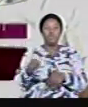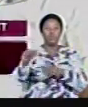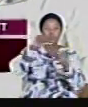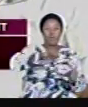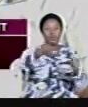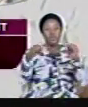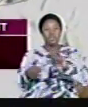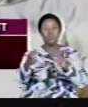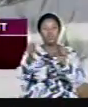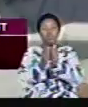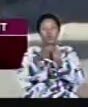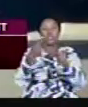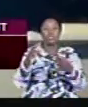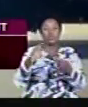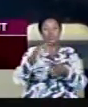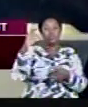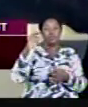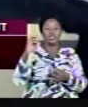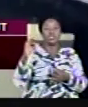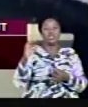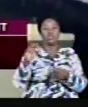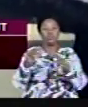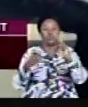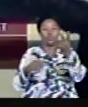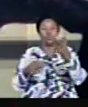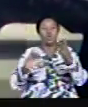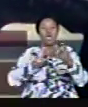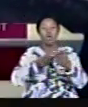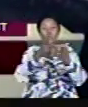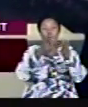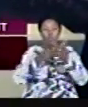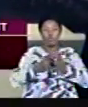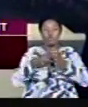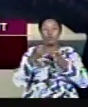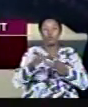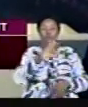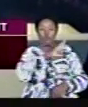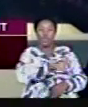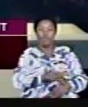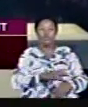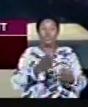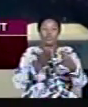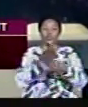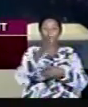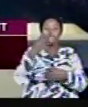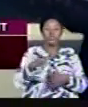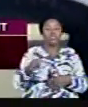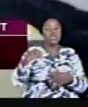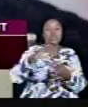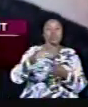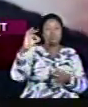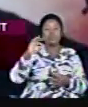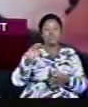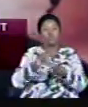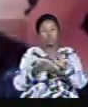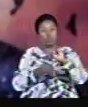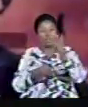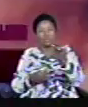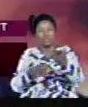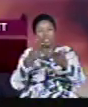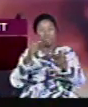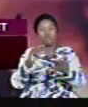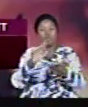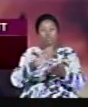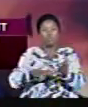Spirit. Number two, our portion of benefits through the Spirit. Number three, the proof of